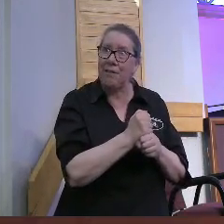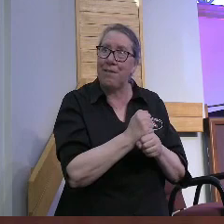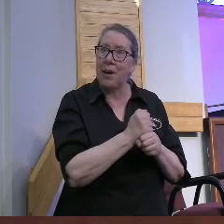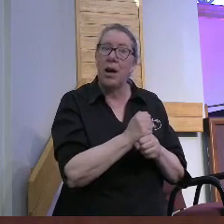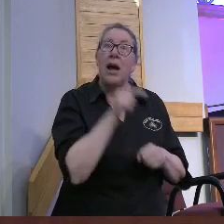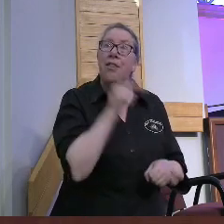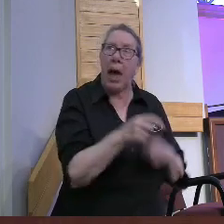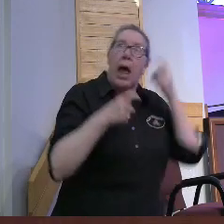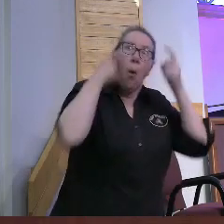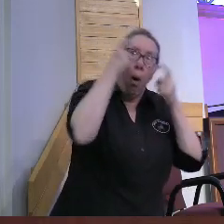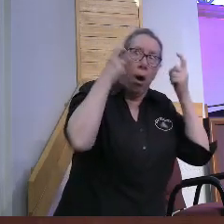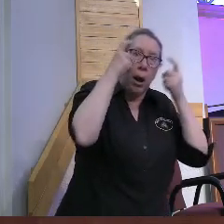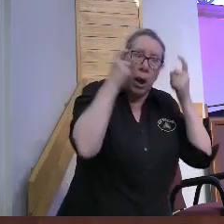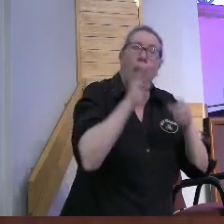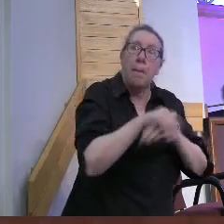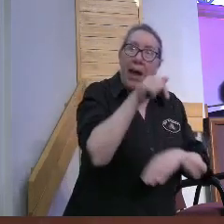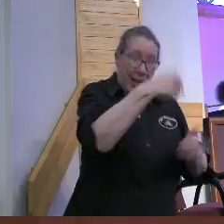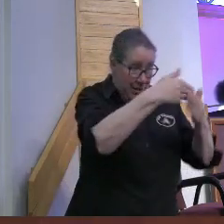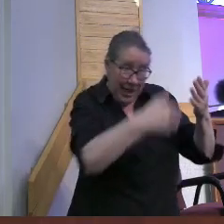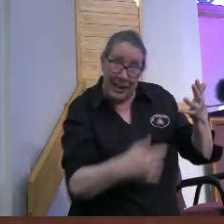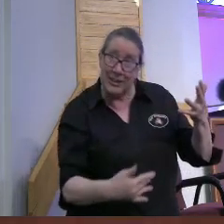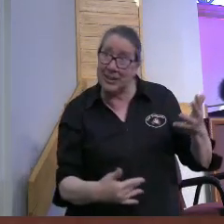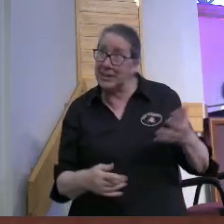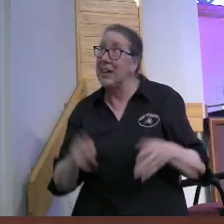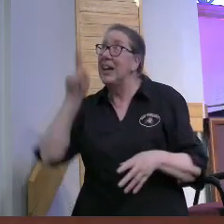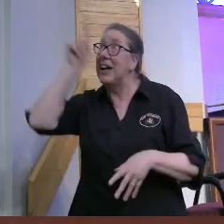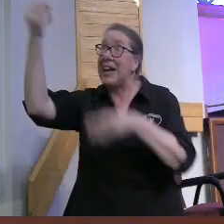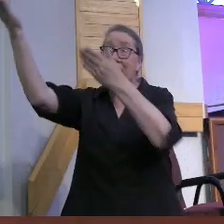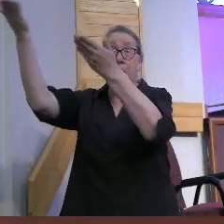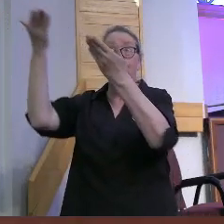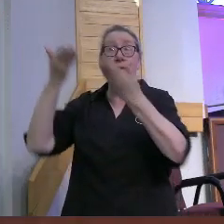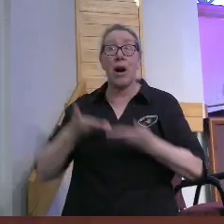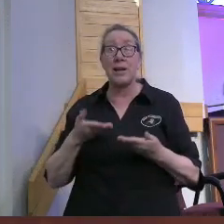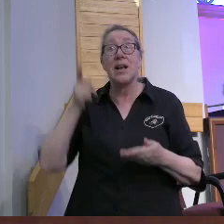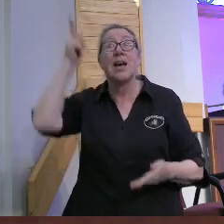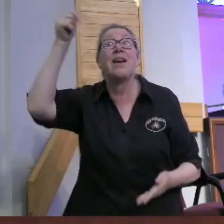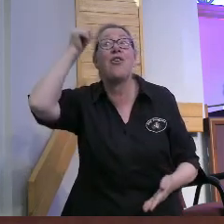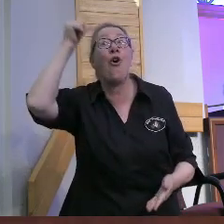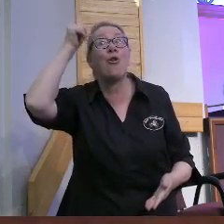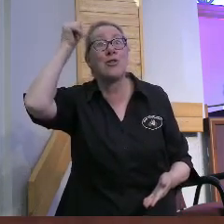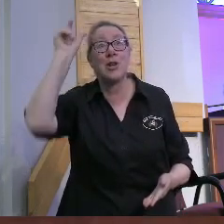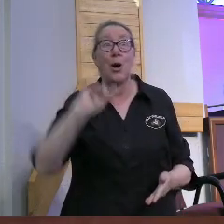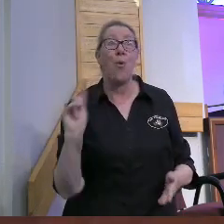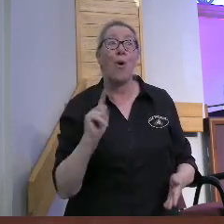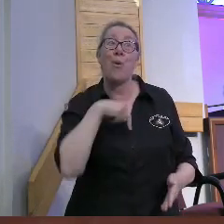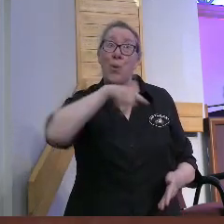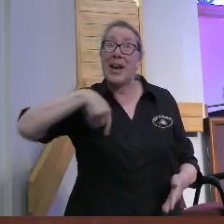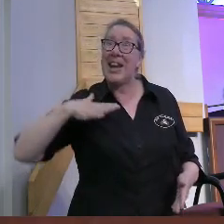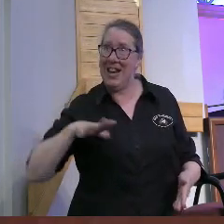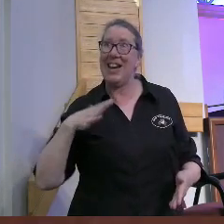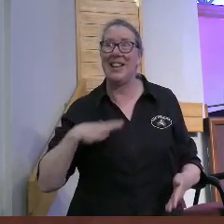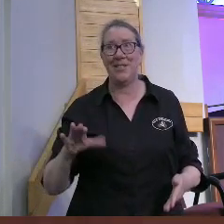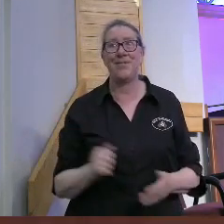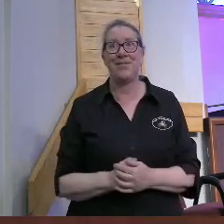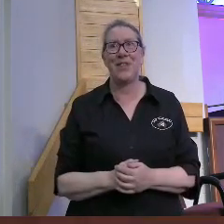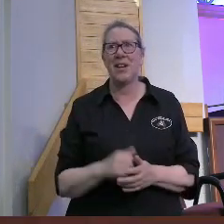knows that you need all of these things. God knows. He knows our needs. But